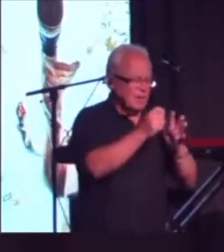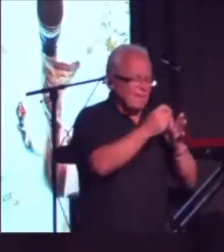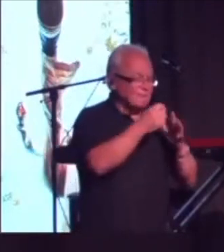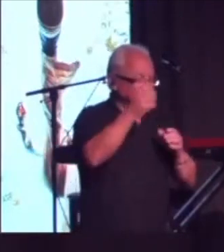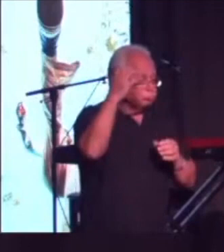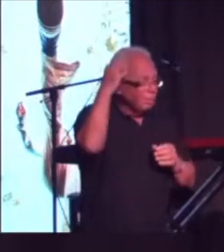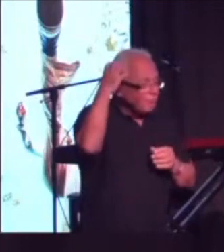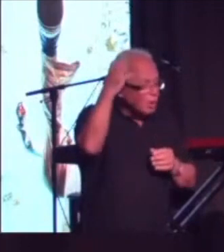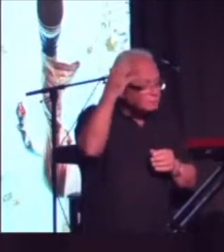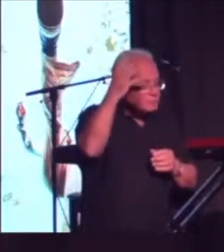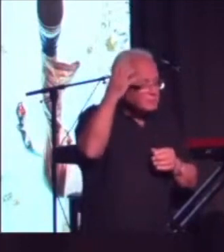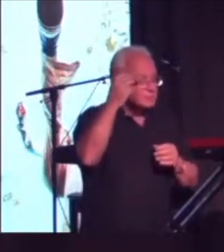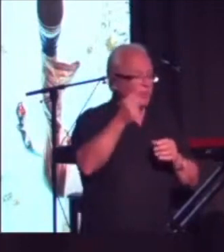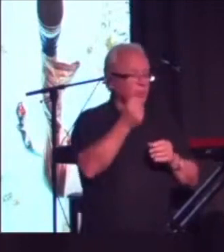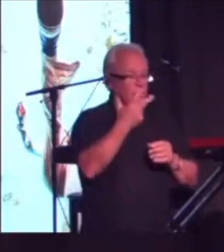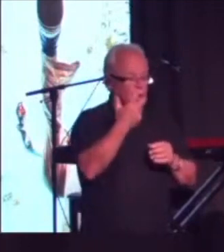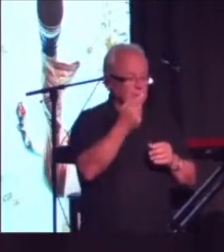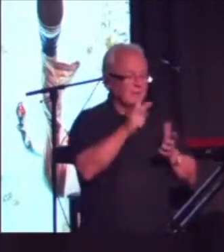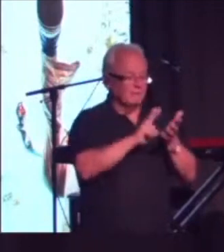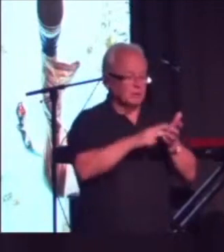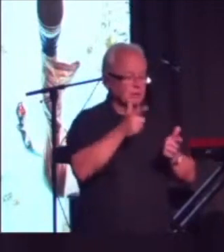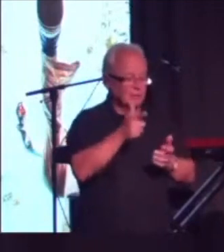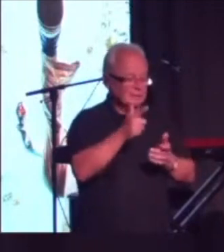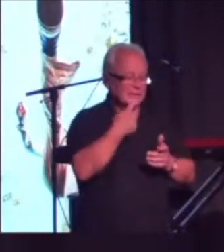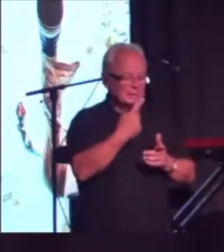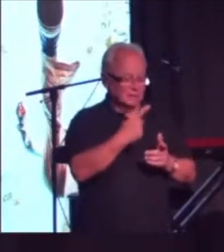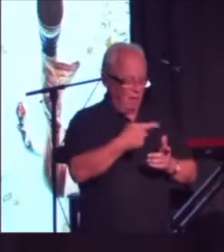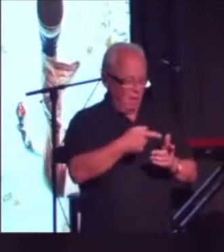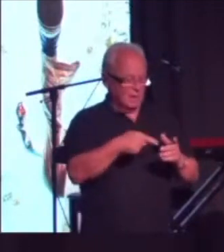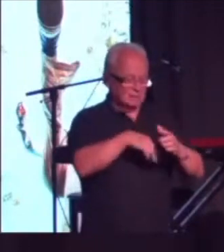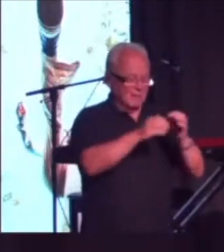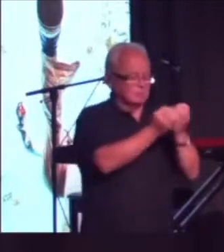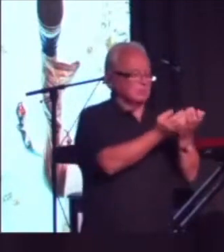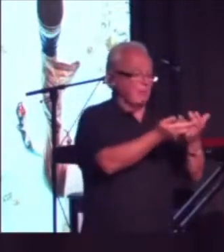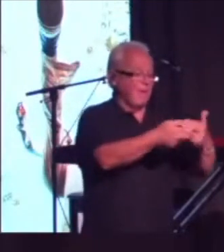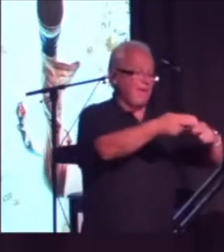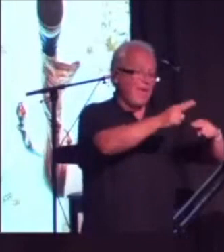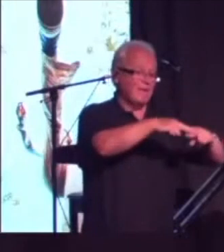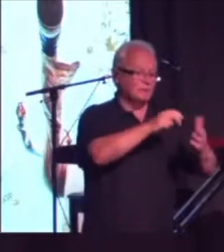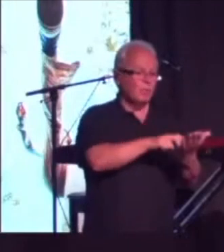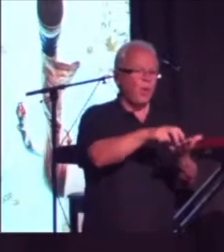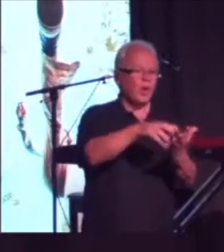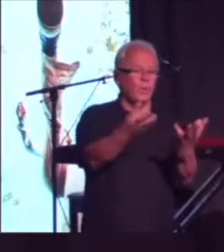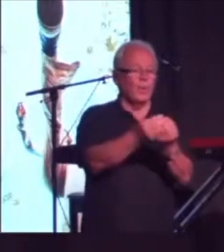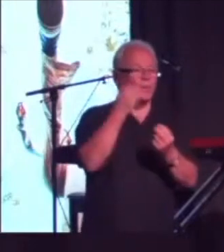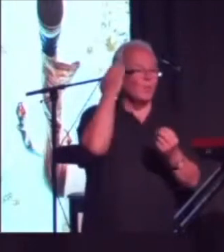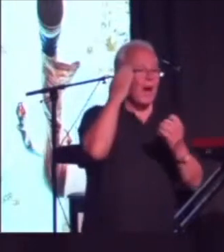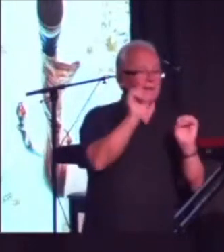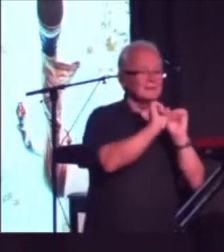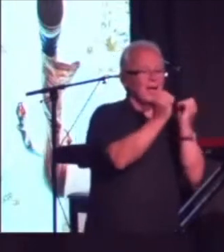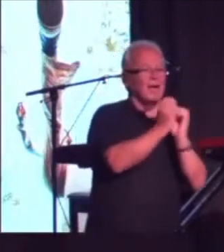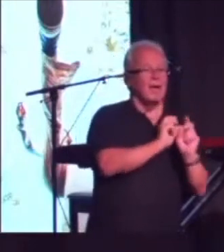probably one of the most instructive life verses in the Bible. It says, whoever walks with the wise becomes wise, but